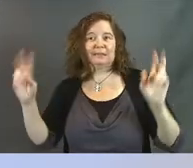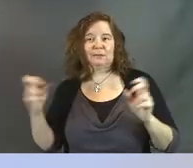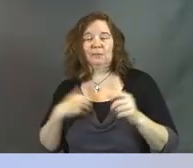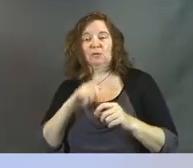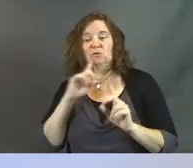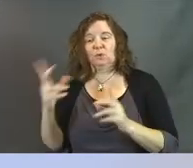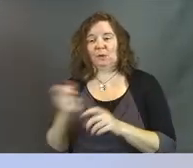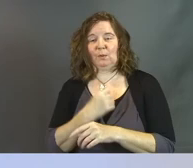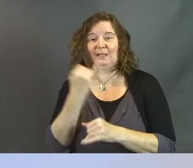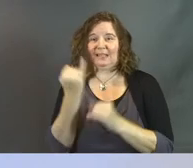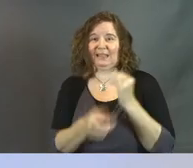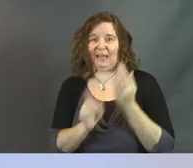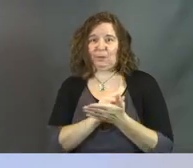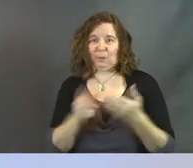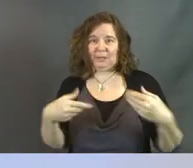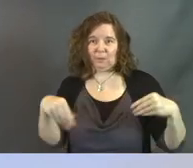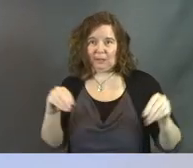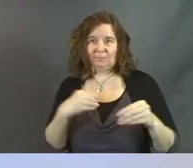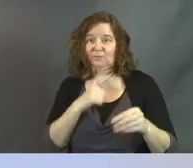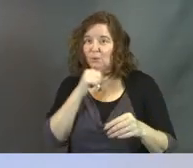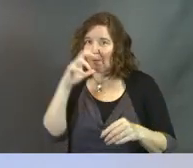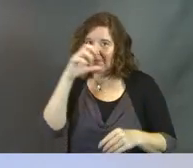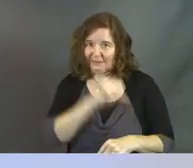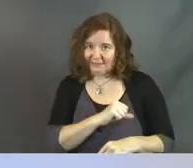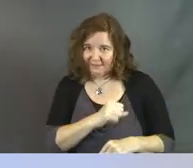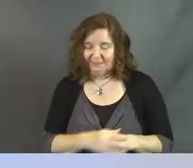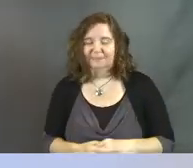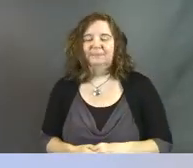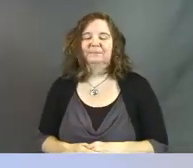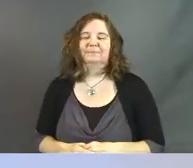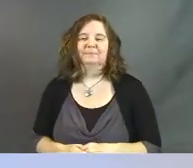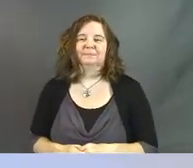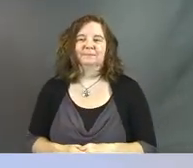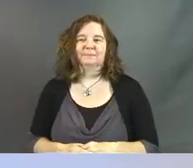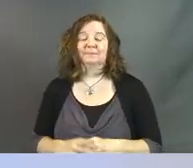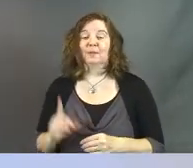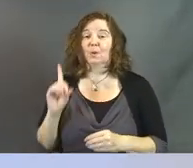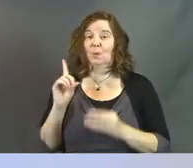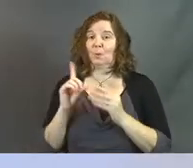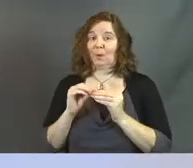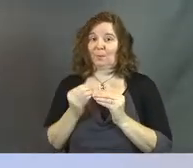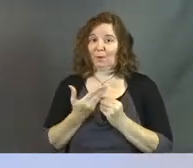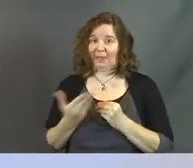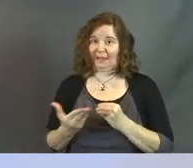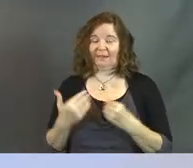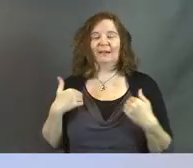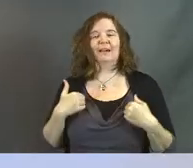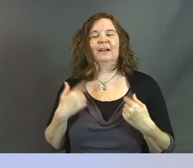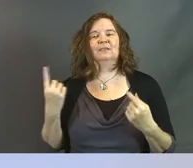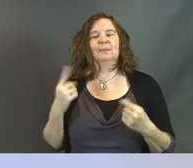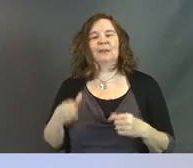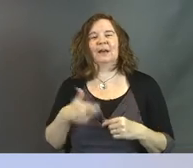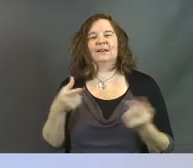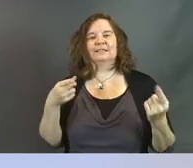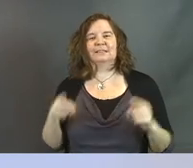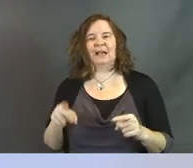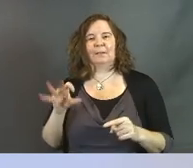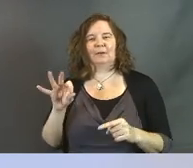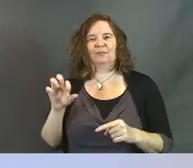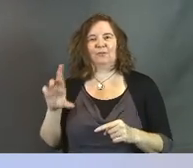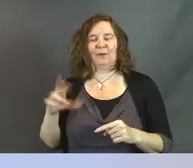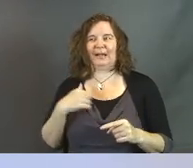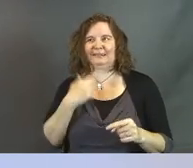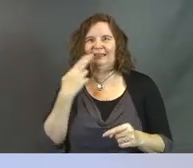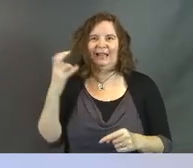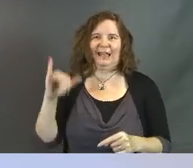make sure you go get one. It's the last week. Don't miss out. Don't miss out. It's great. One more thing. Hey, we have something else happening in the foyer. I keep